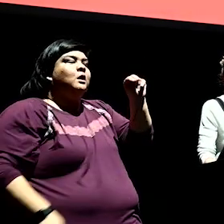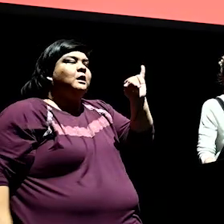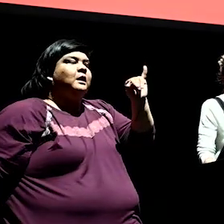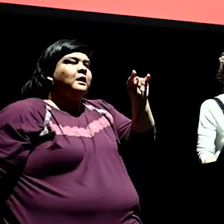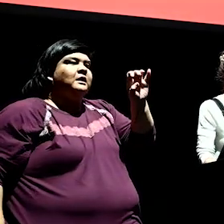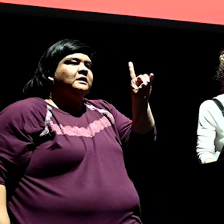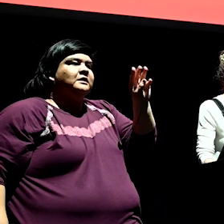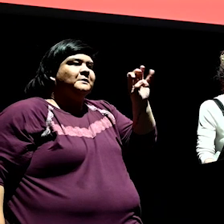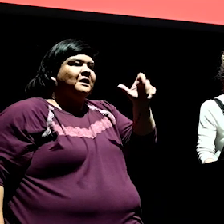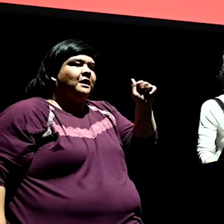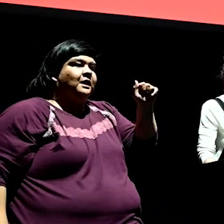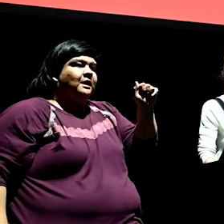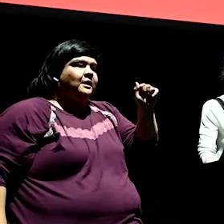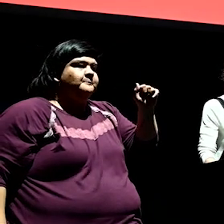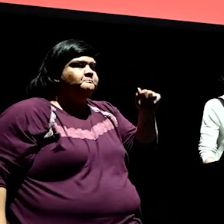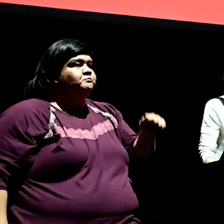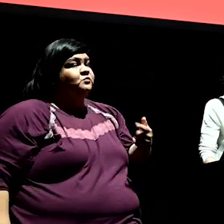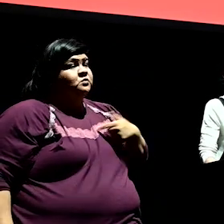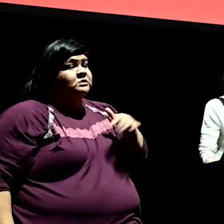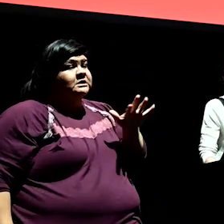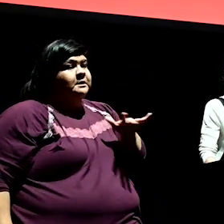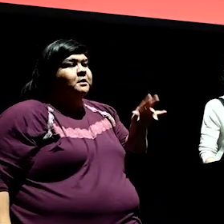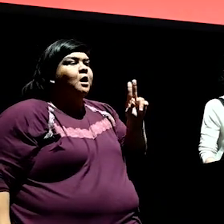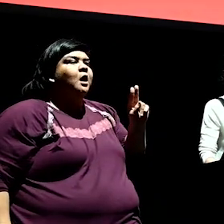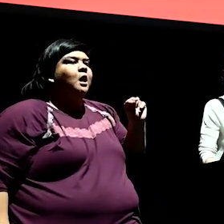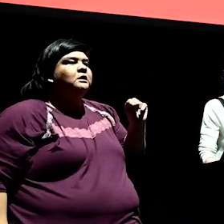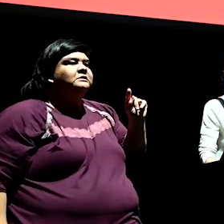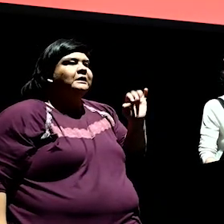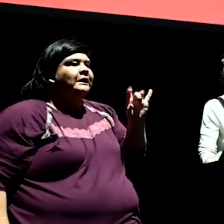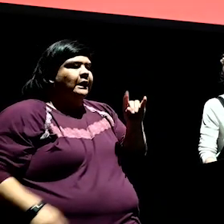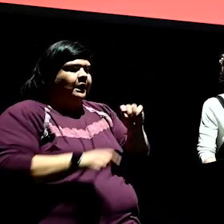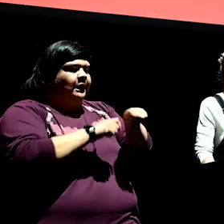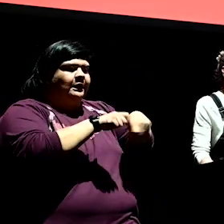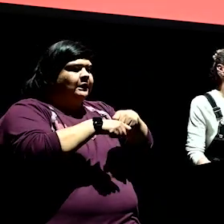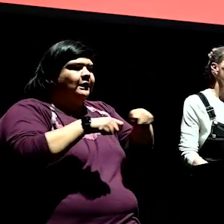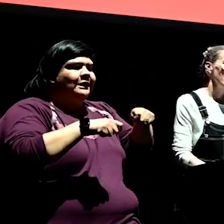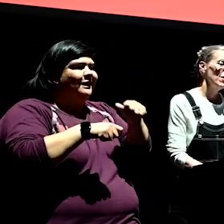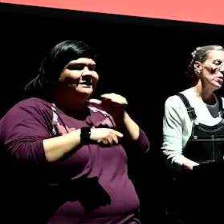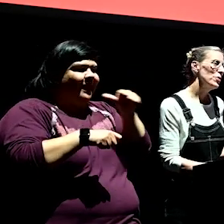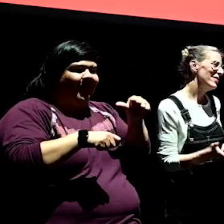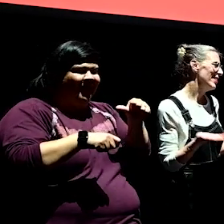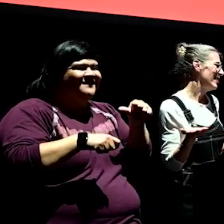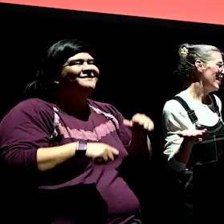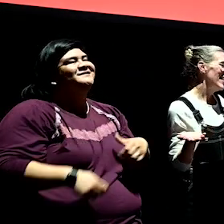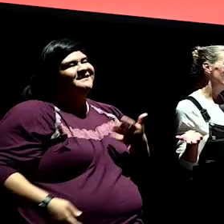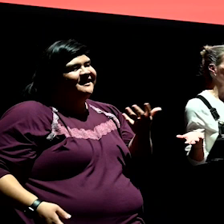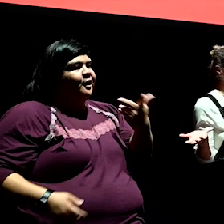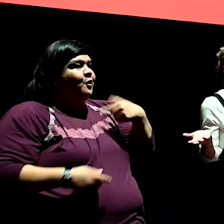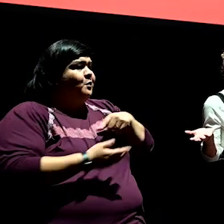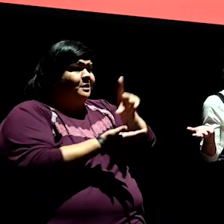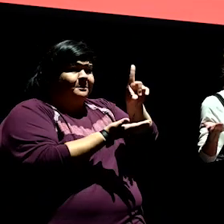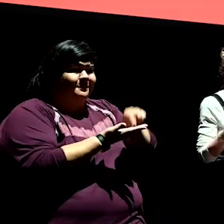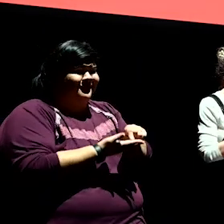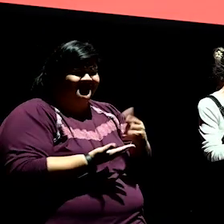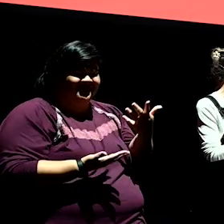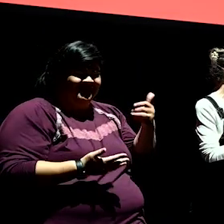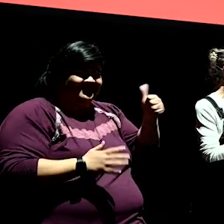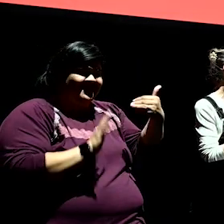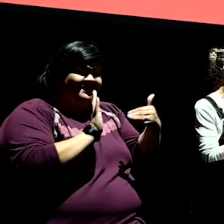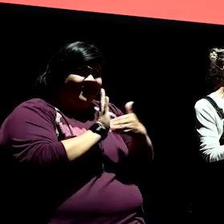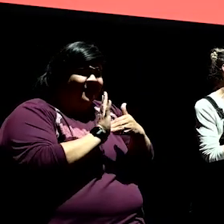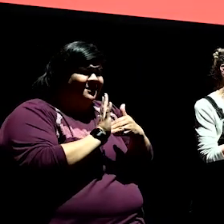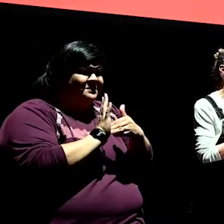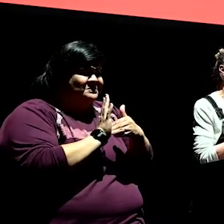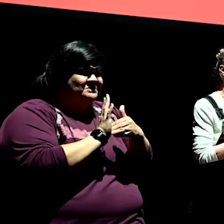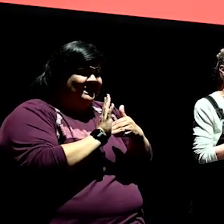Media. We spelled it untied media, and we printed like 10,000 pieces